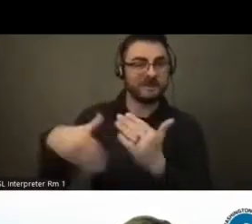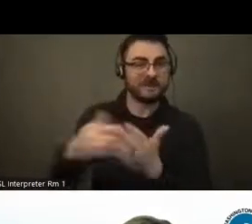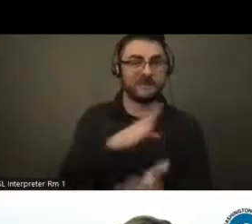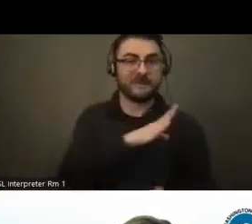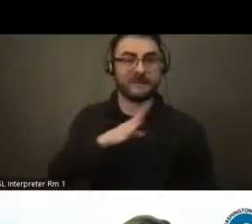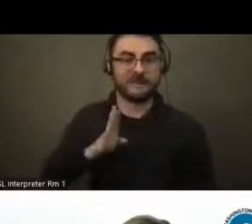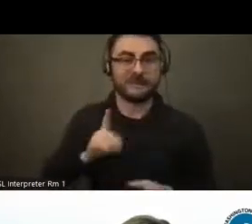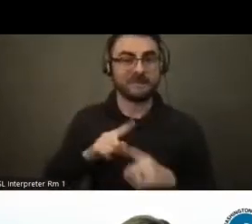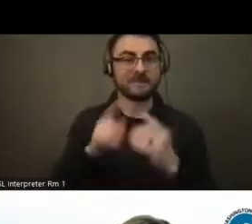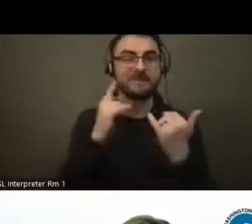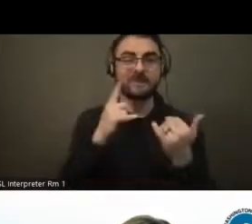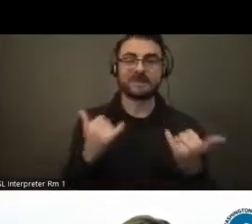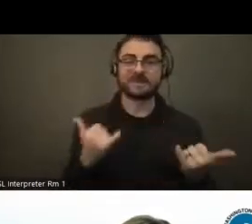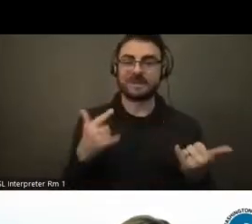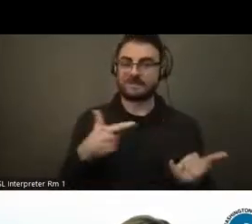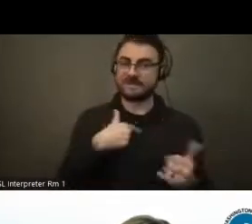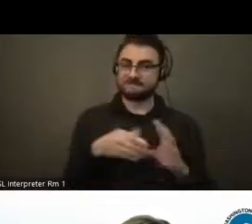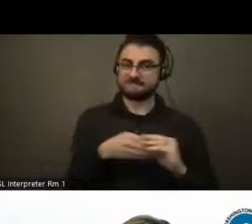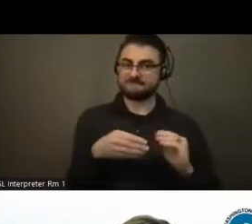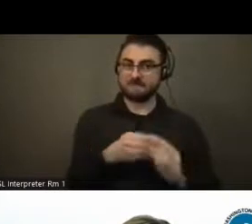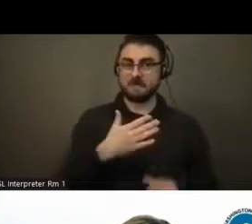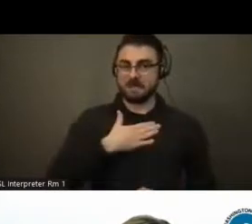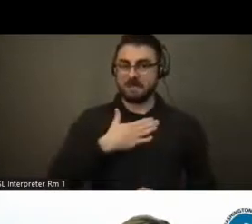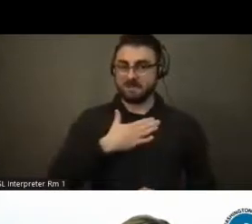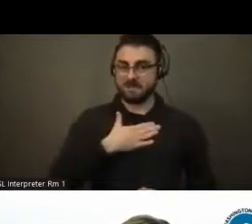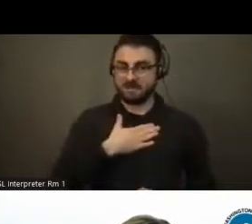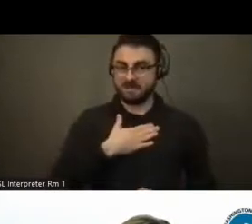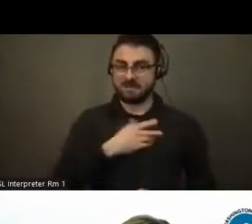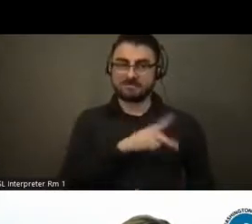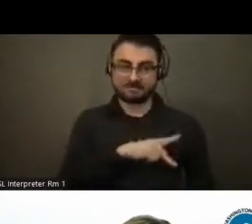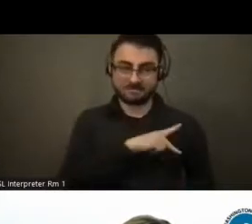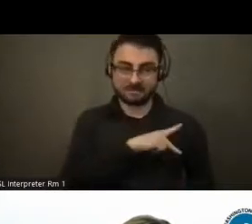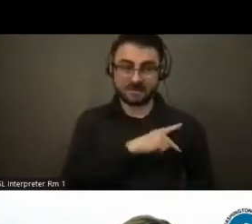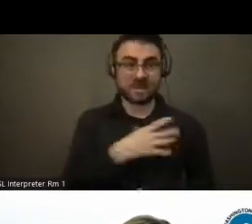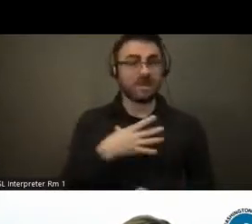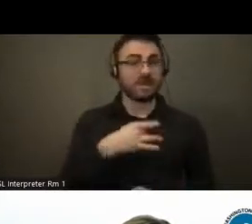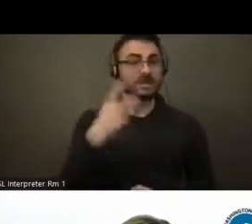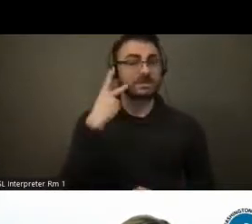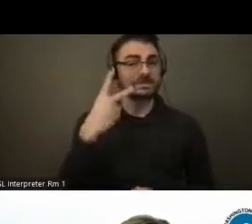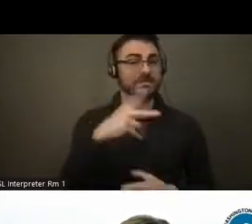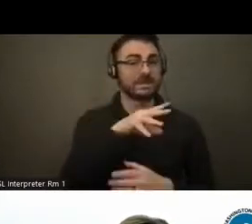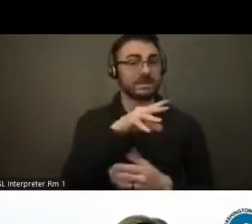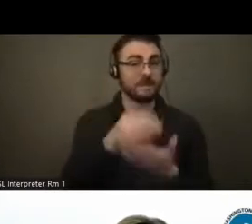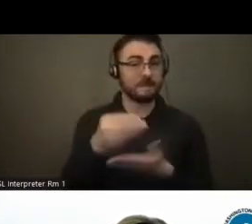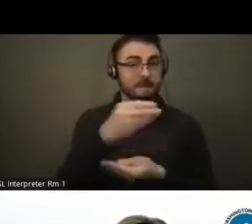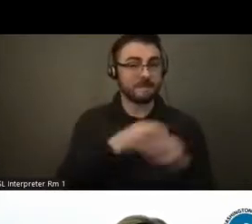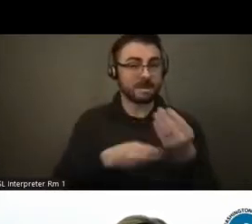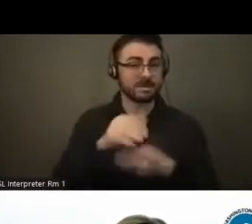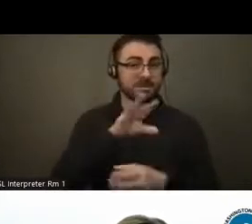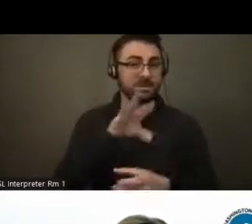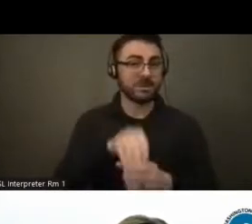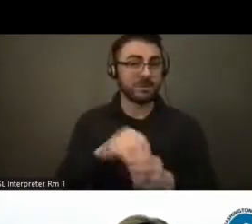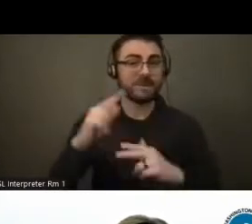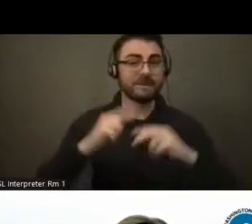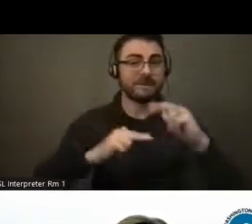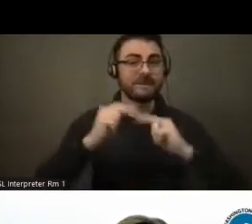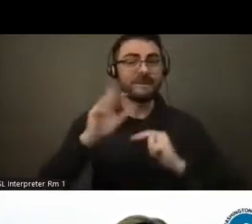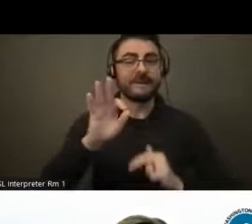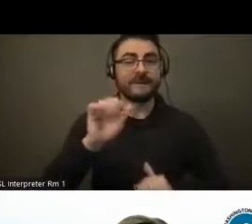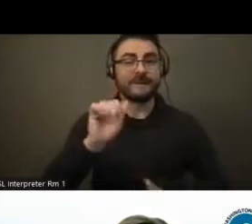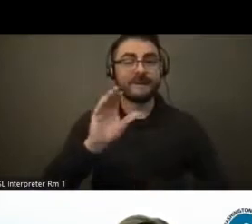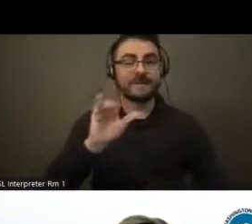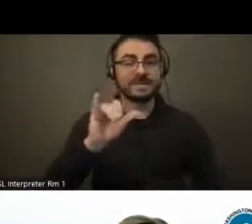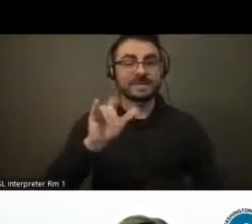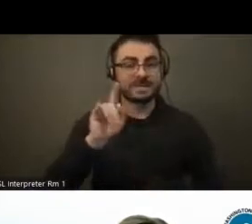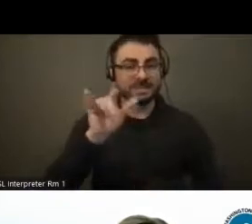to see that this proposed budget include a facilities planning resource to